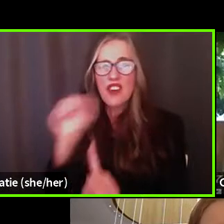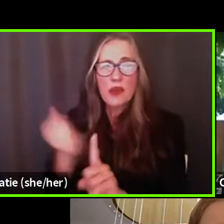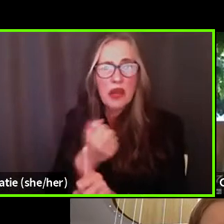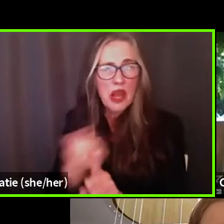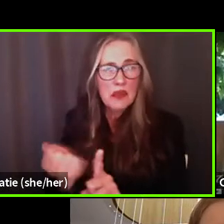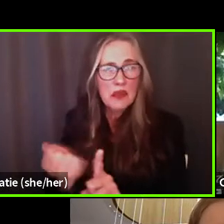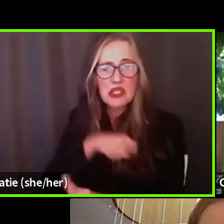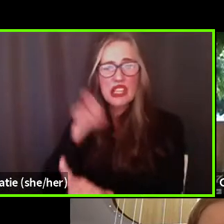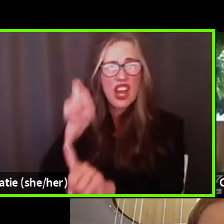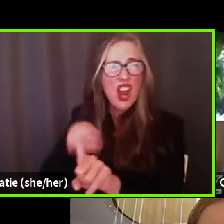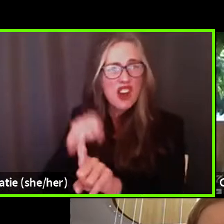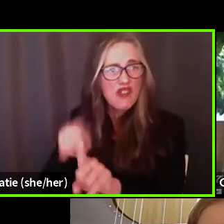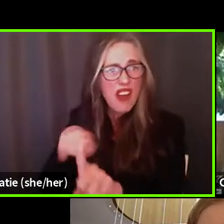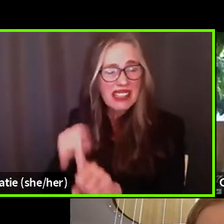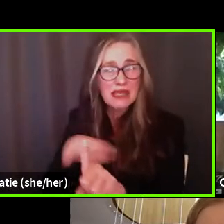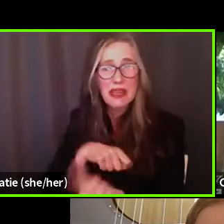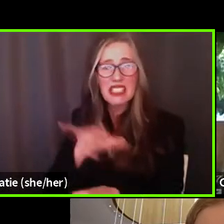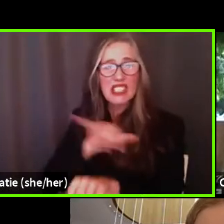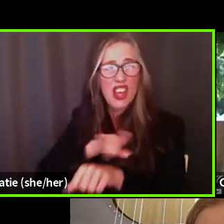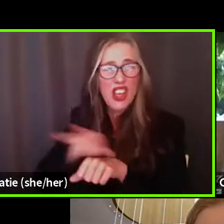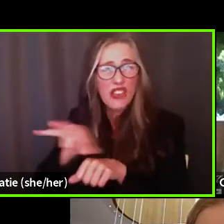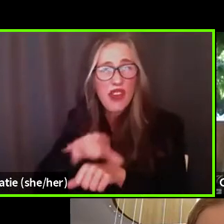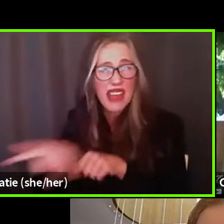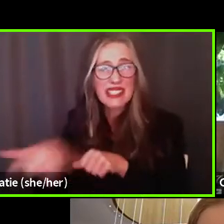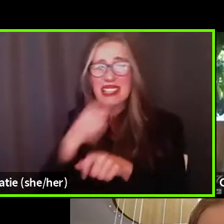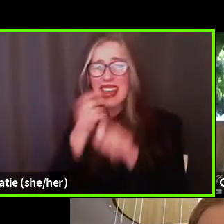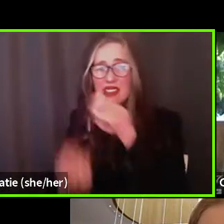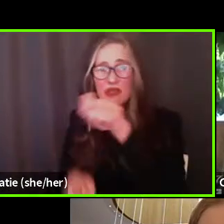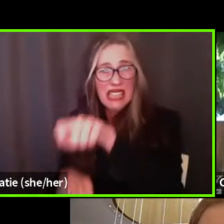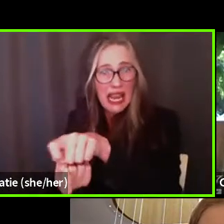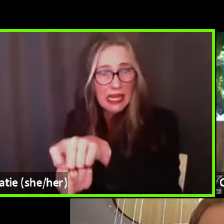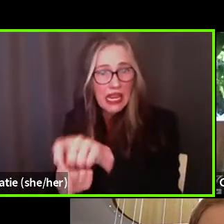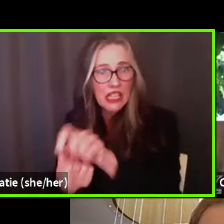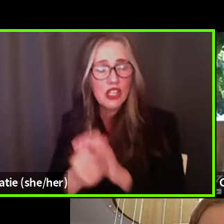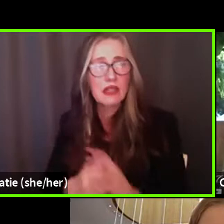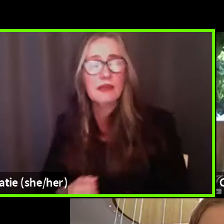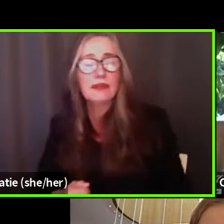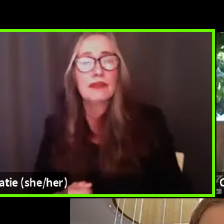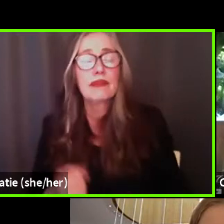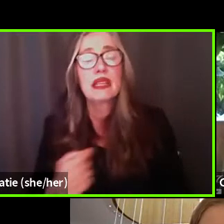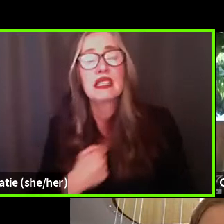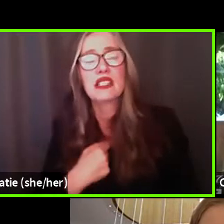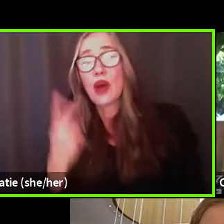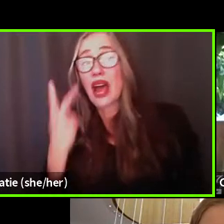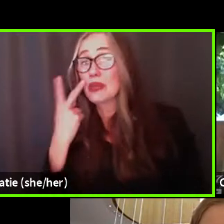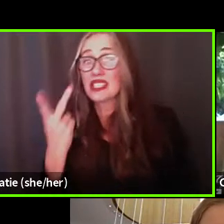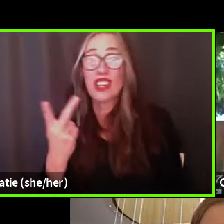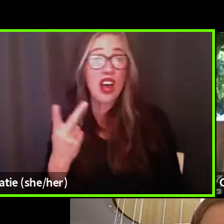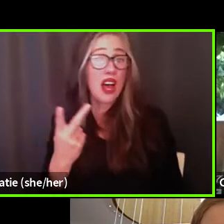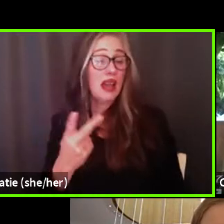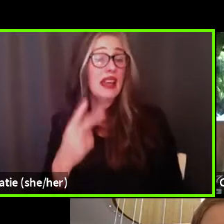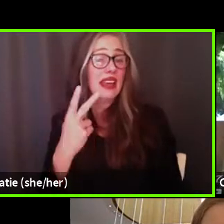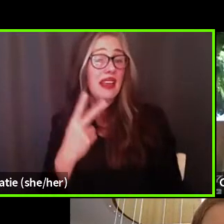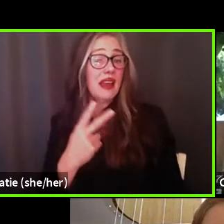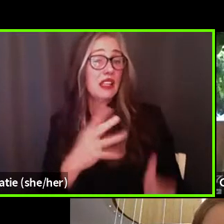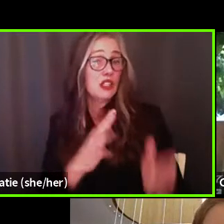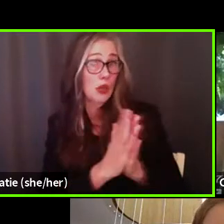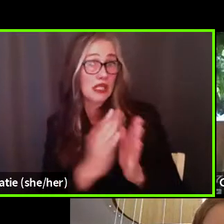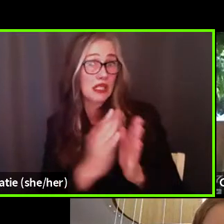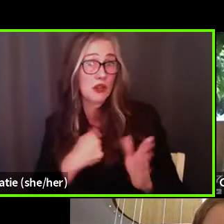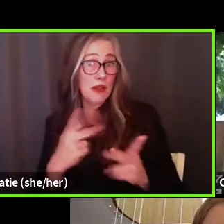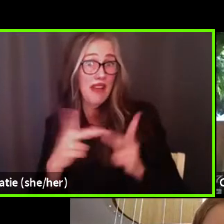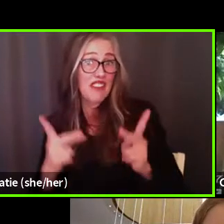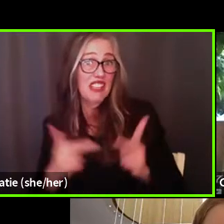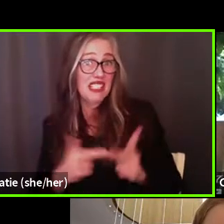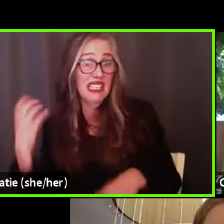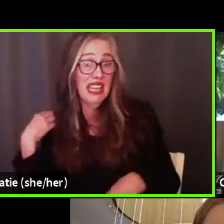coercion threats and retaliation so i submitted what is called an inmate request or form 22 to my facility captain